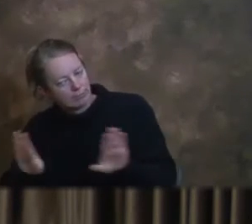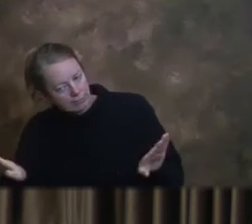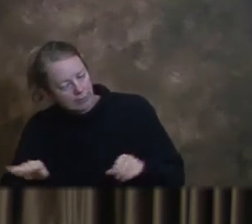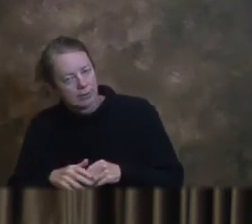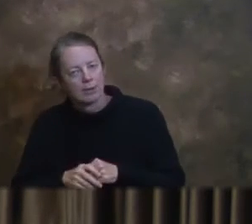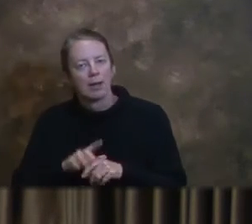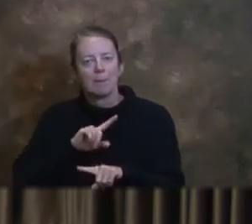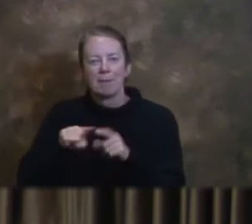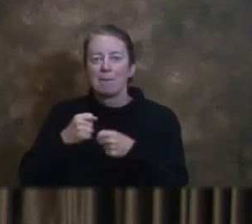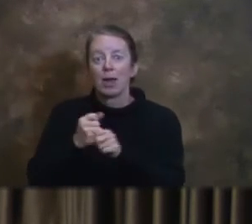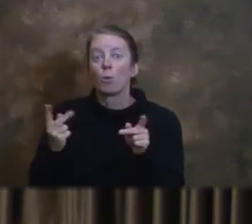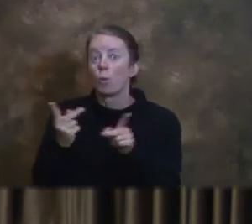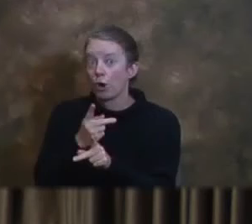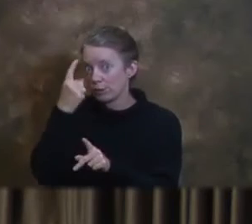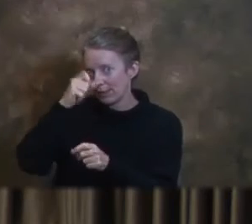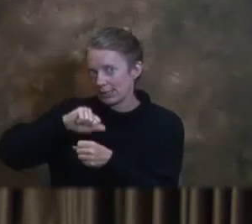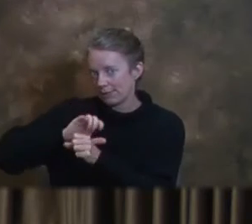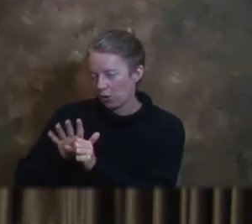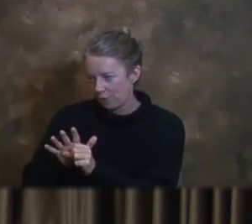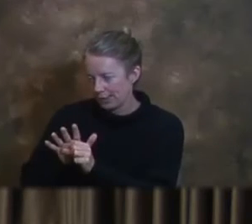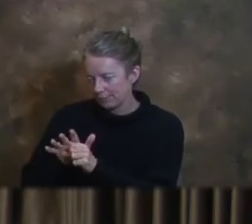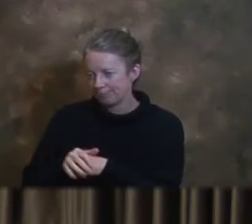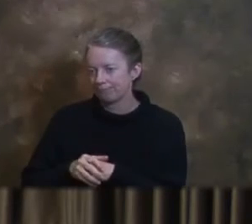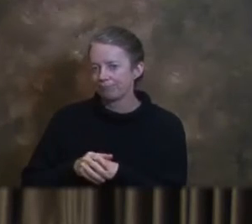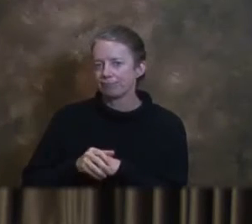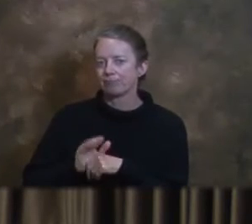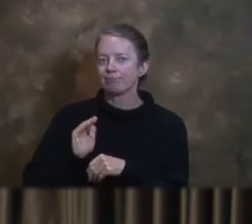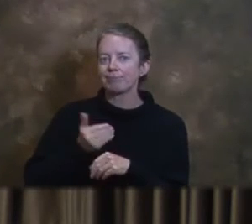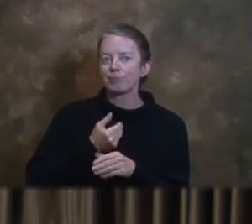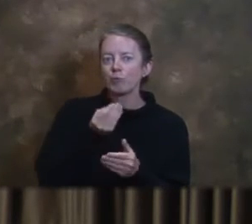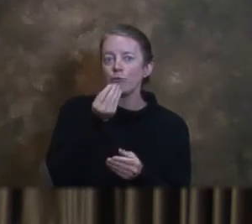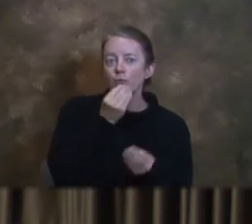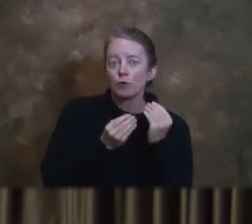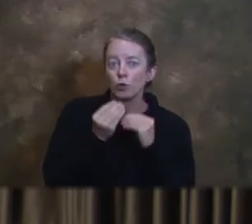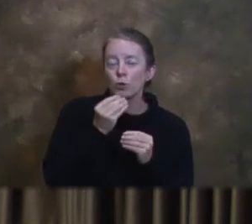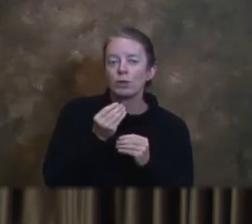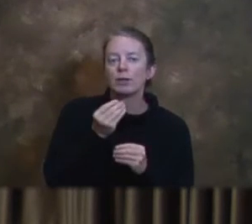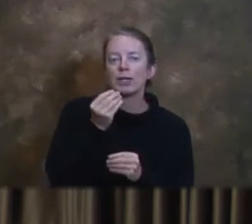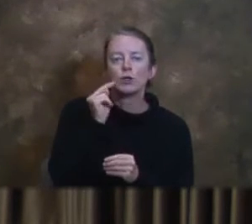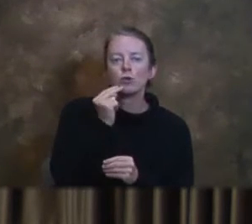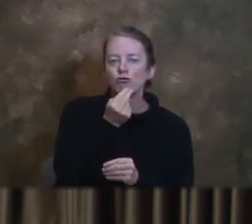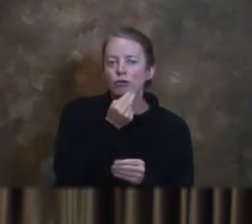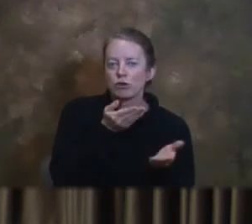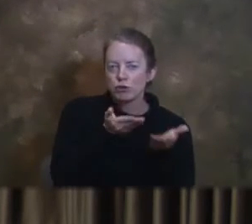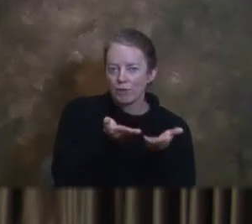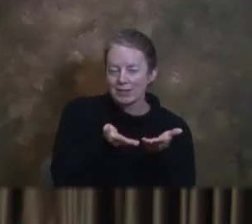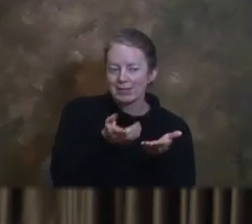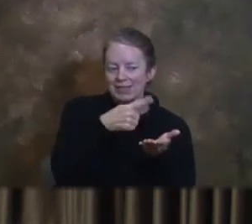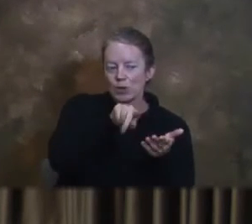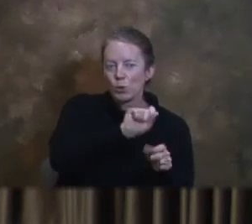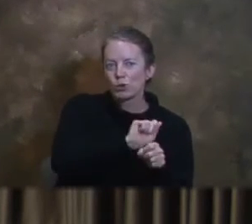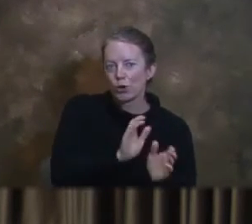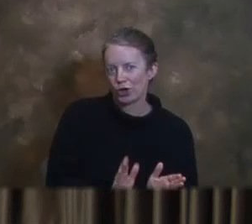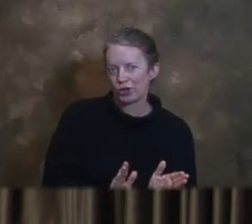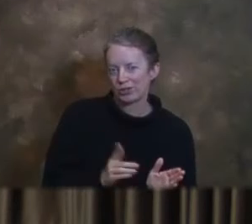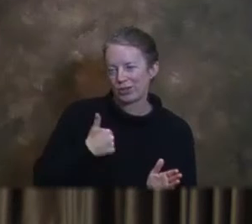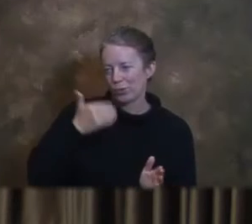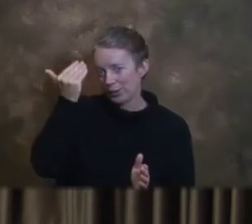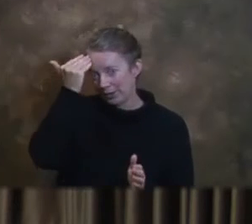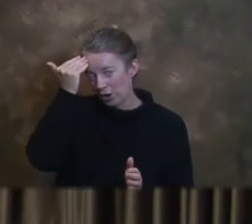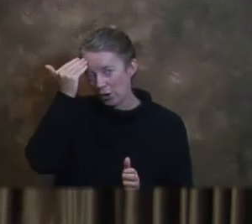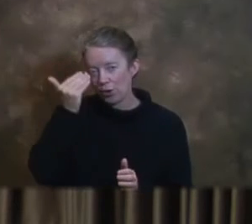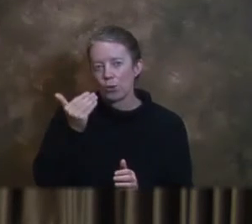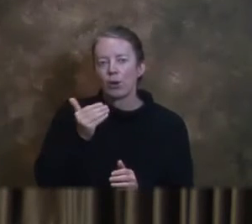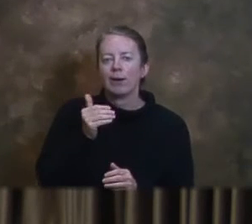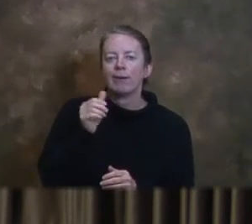but exacerbated by those, are in our food and nutrition services and EVS workers. We all know that unemployment is now dipping